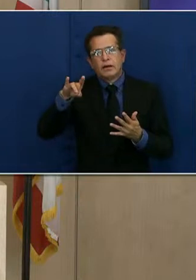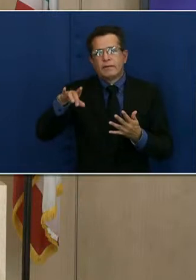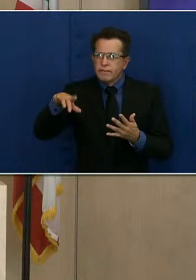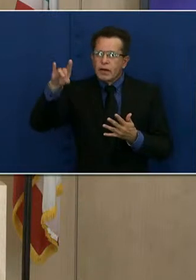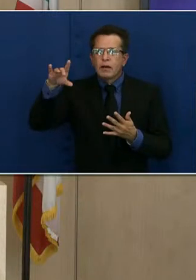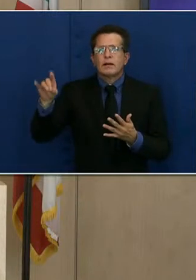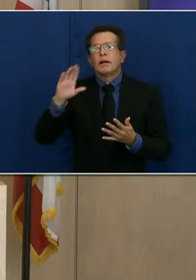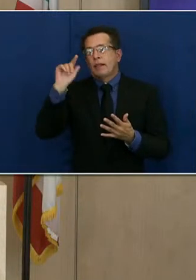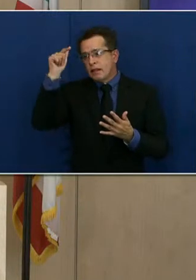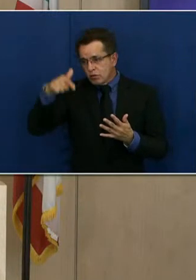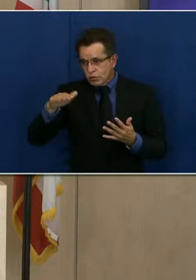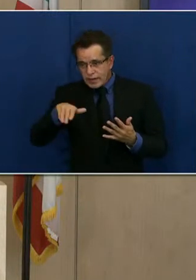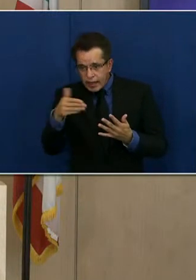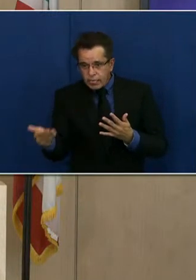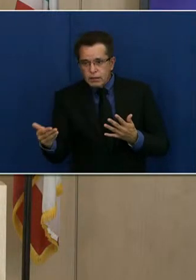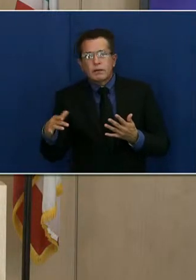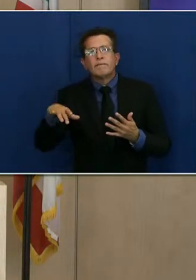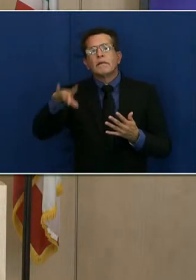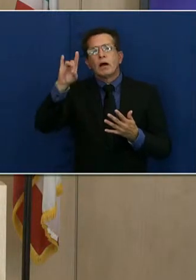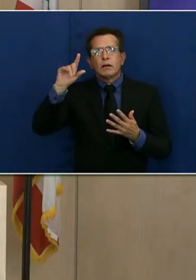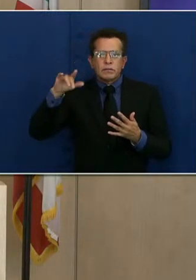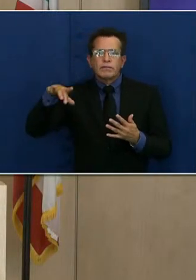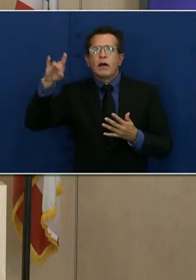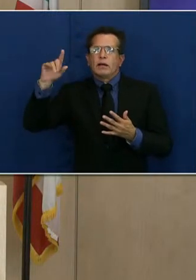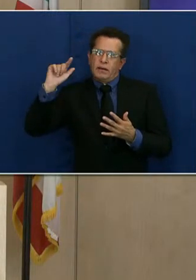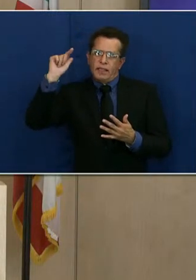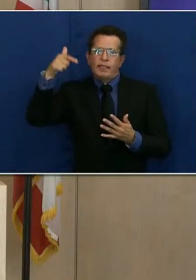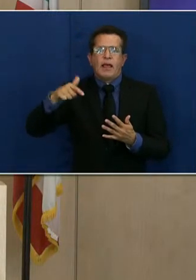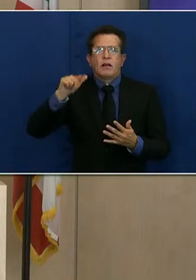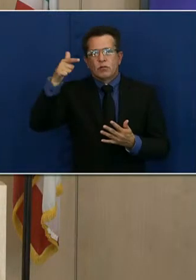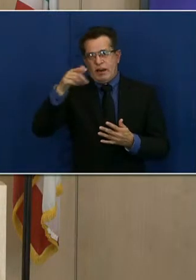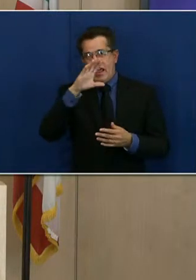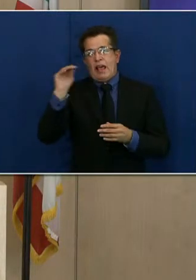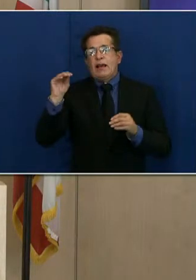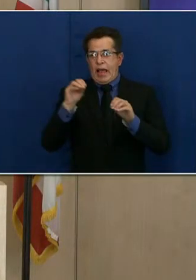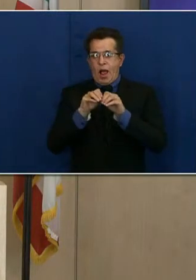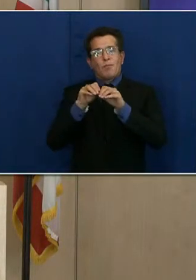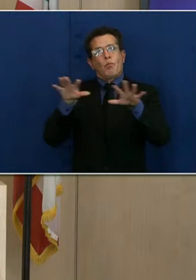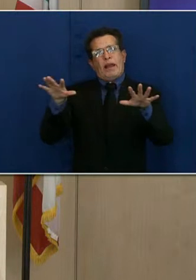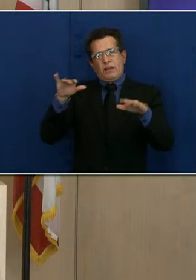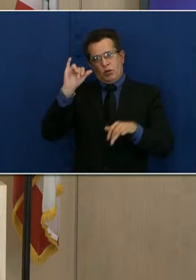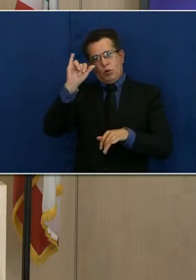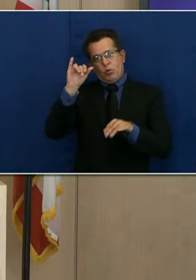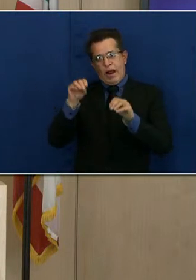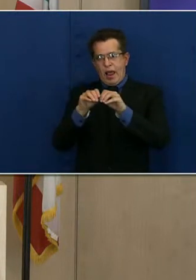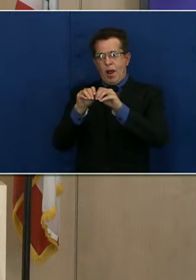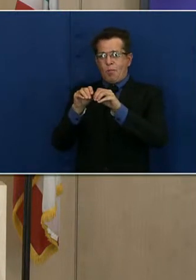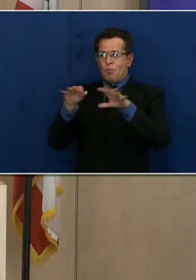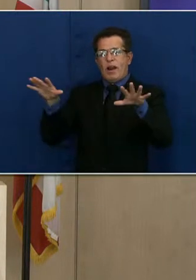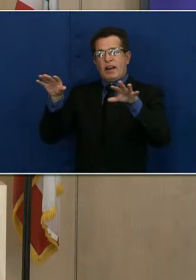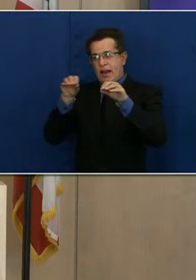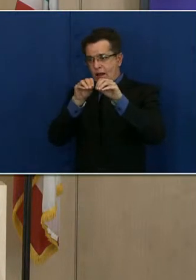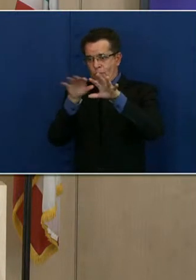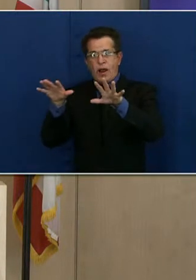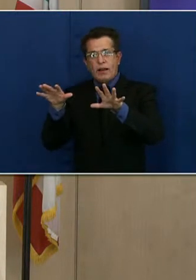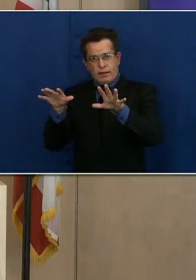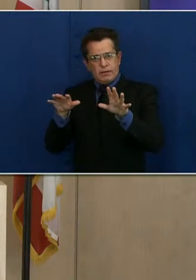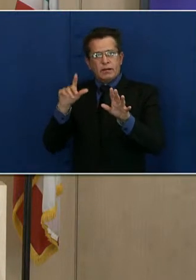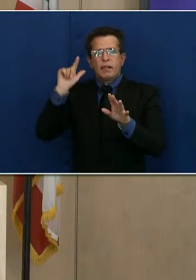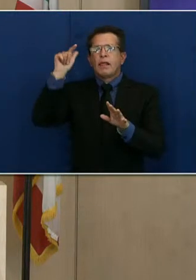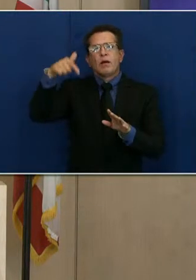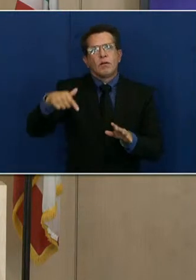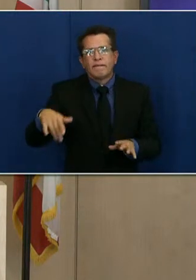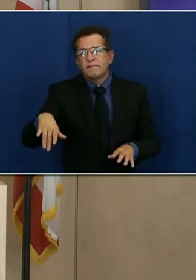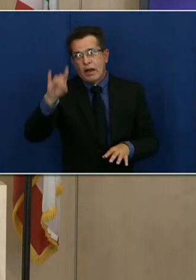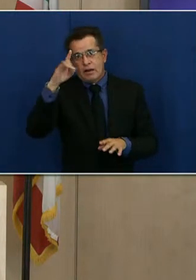deaths. And even more downstream than deaths are outbreaks, because the definition for the outbreaks, you can have one case that may